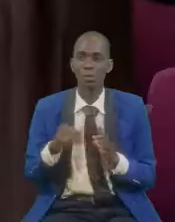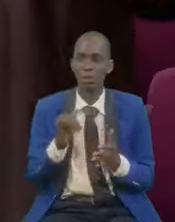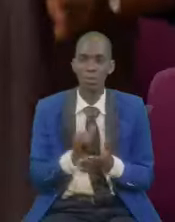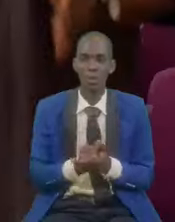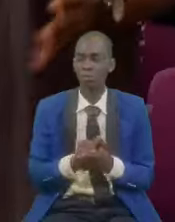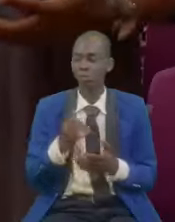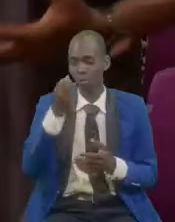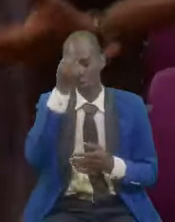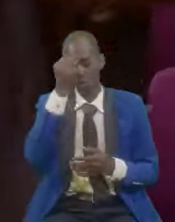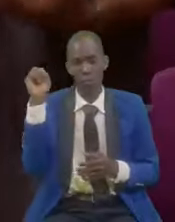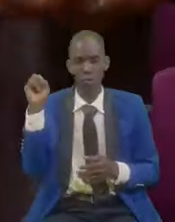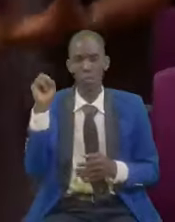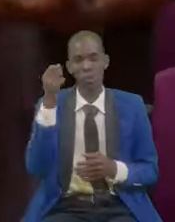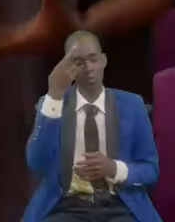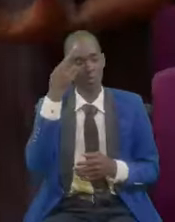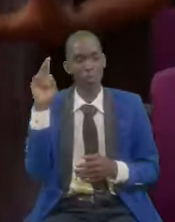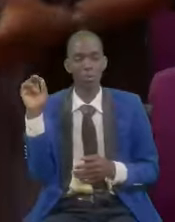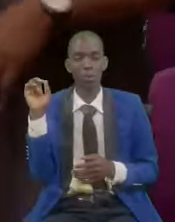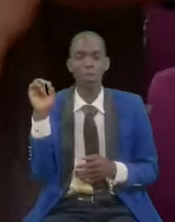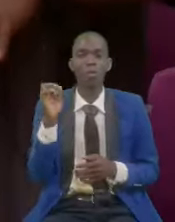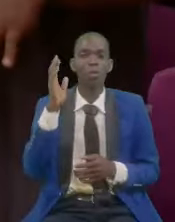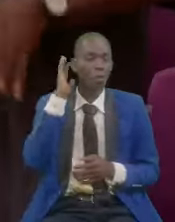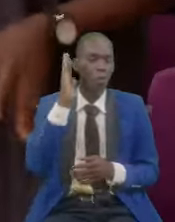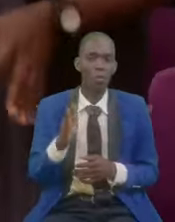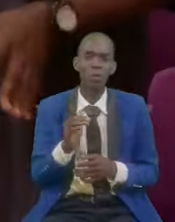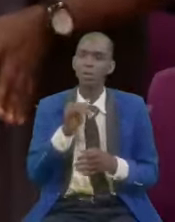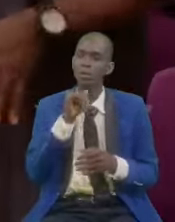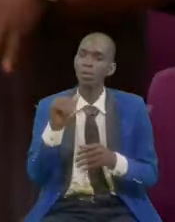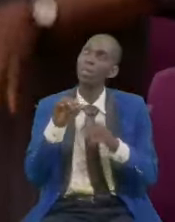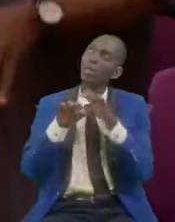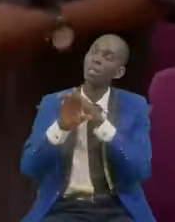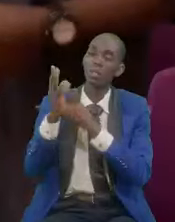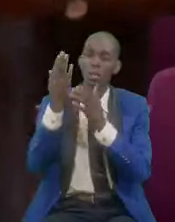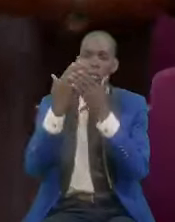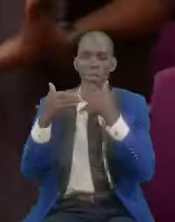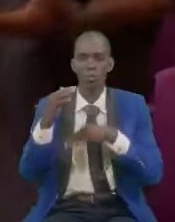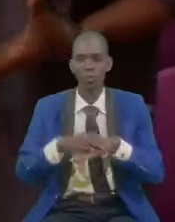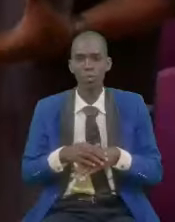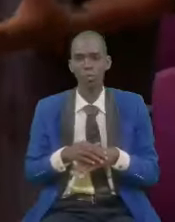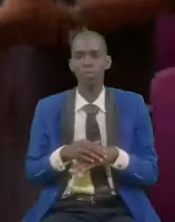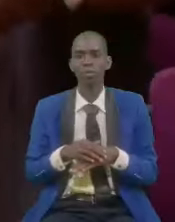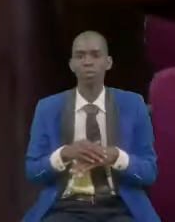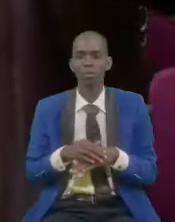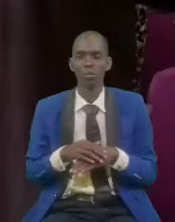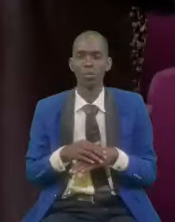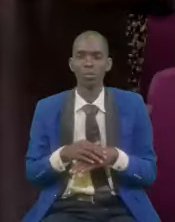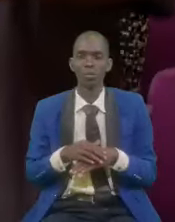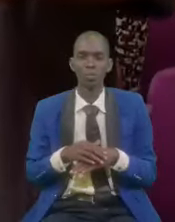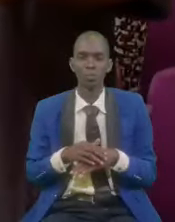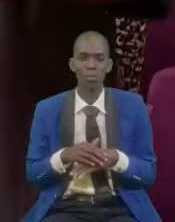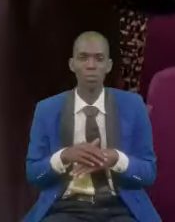rigidity, rebellion will not get to heaven? Are you serious about heaven?